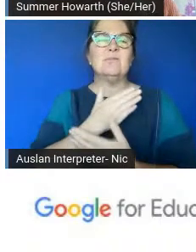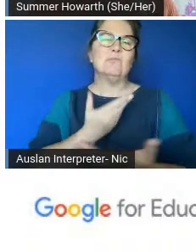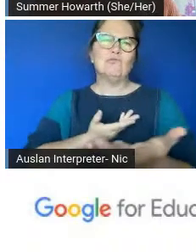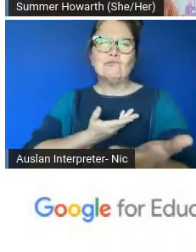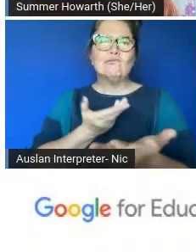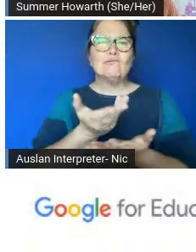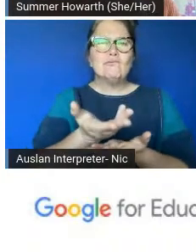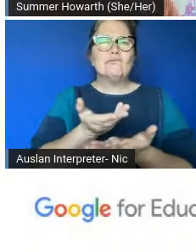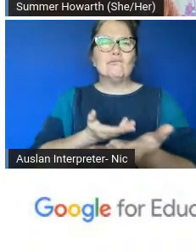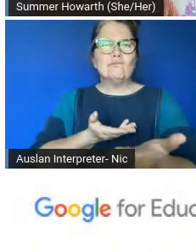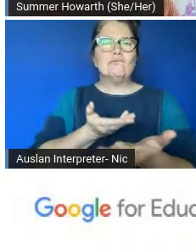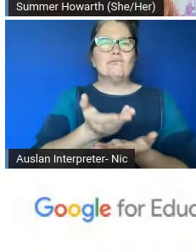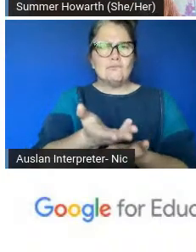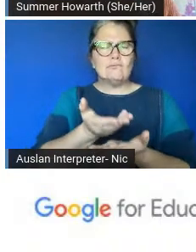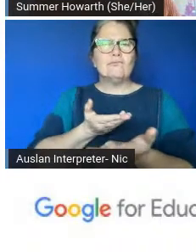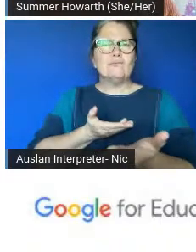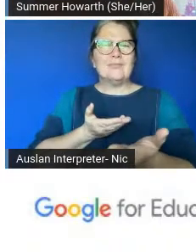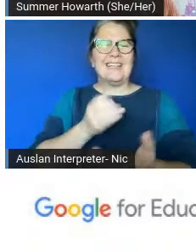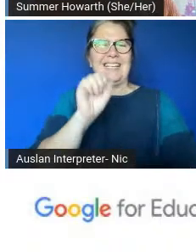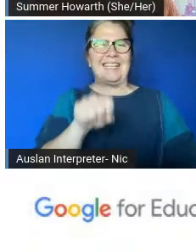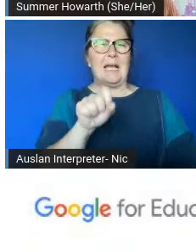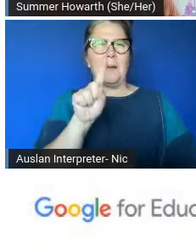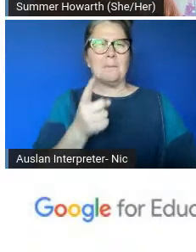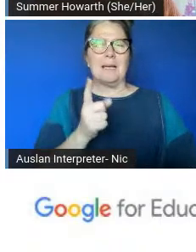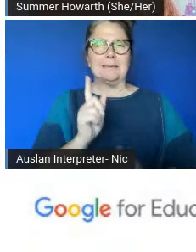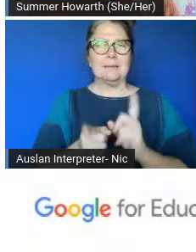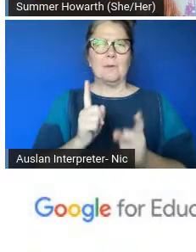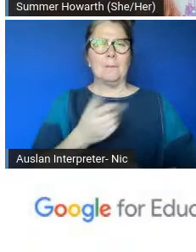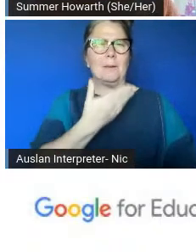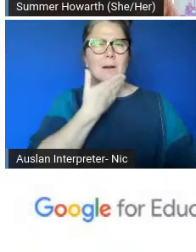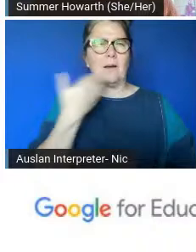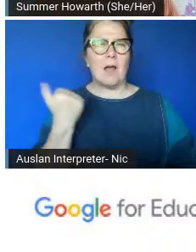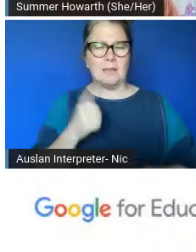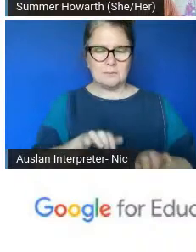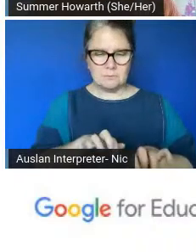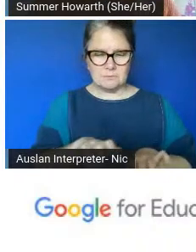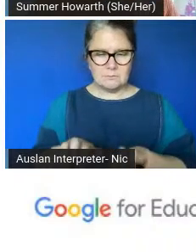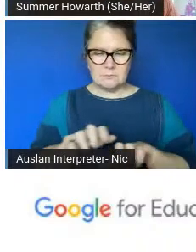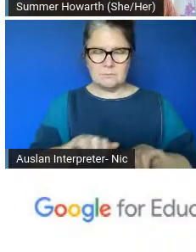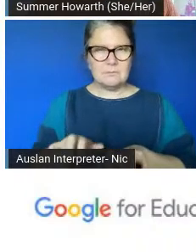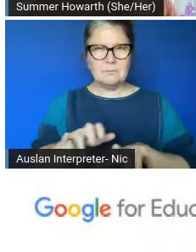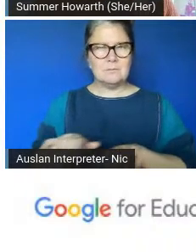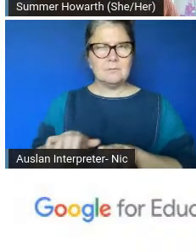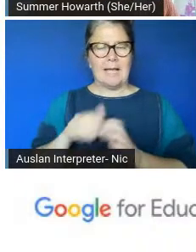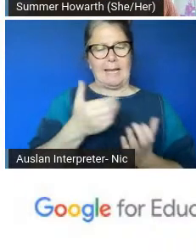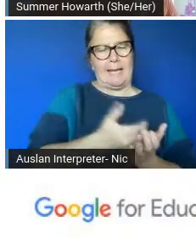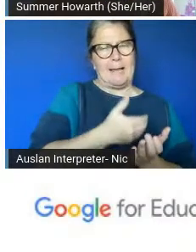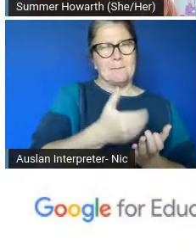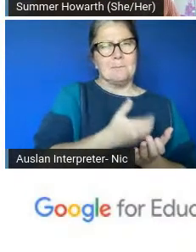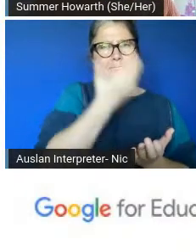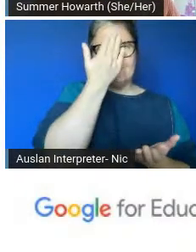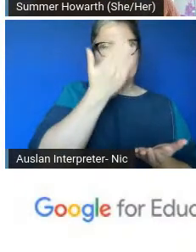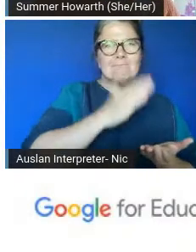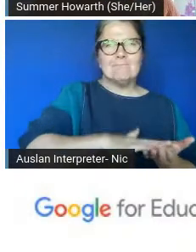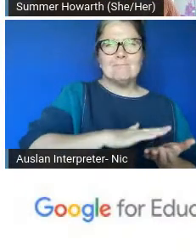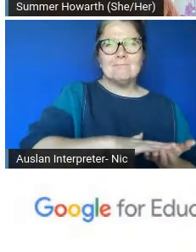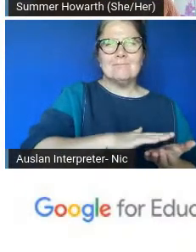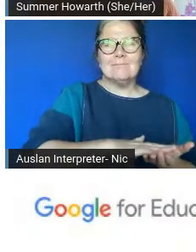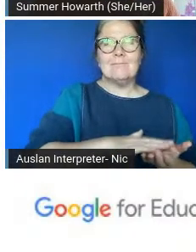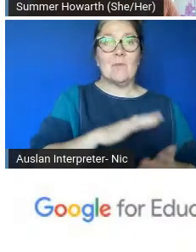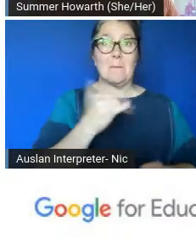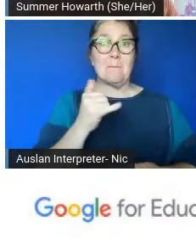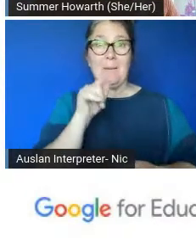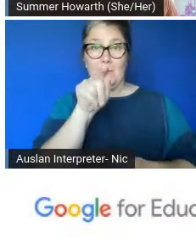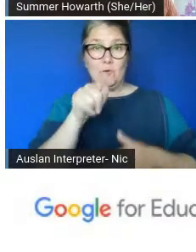interaction, there's also something nice about capturing some of that as a record as well, right? Yeah. So it might be that Summer, you would reply to